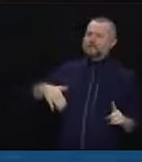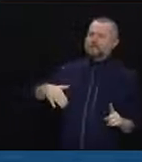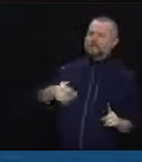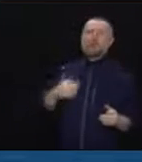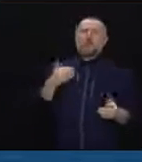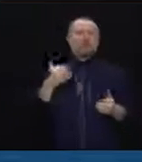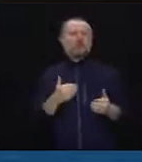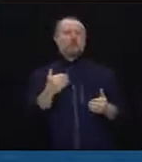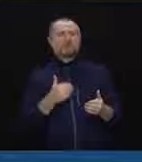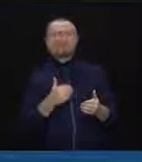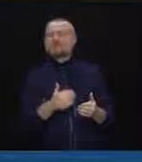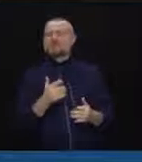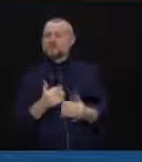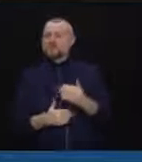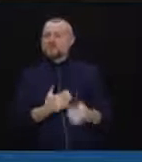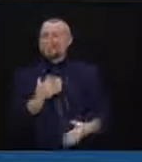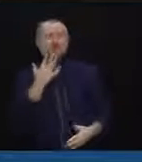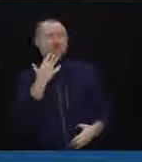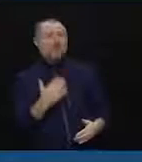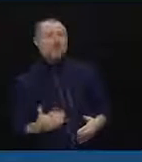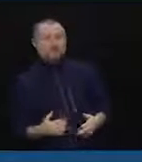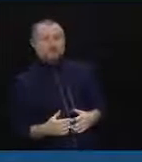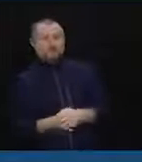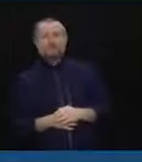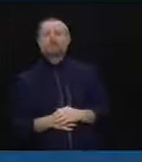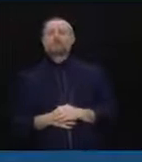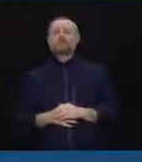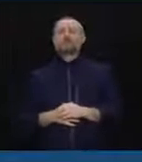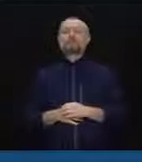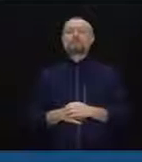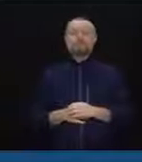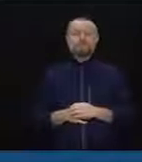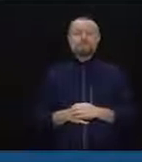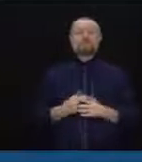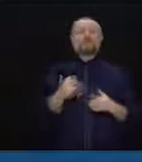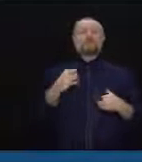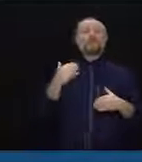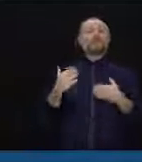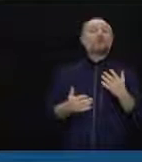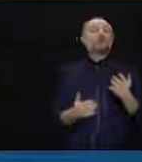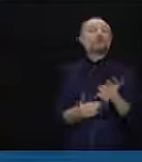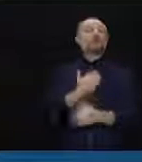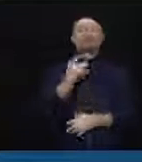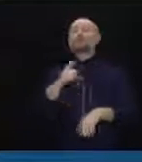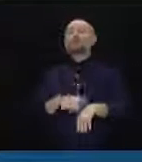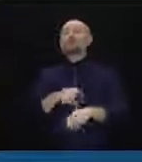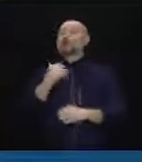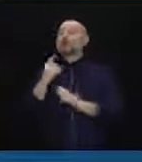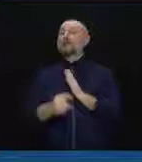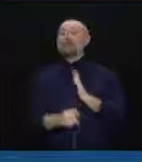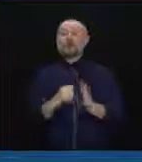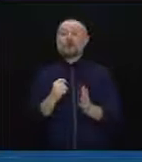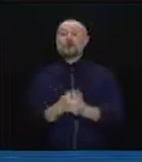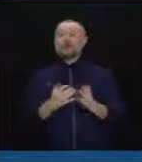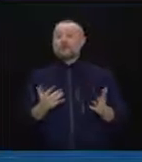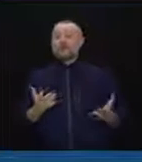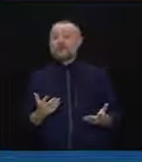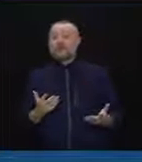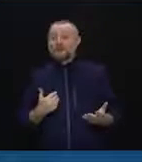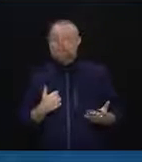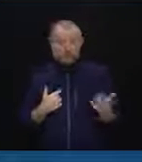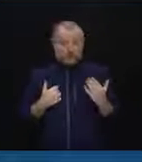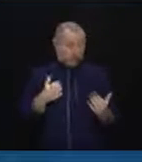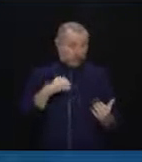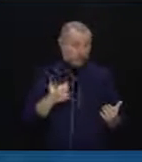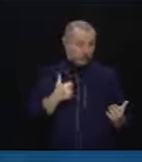phase in this pandemic. And how do we know we're in a new phase? I've been talking to everybody. People in the local